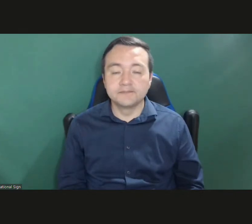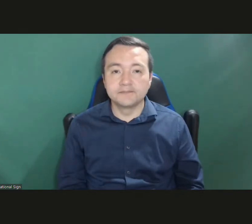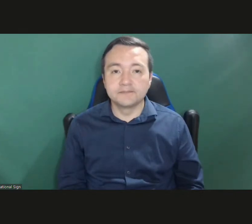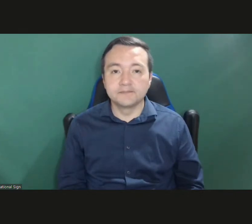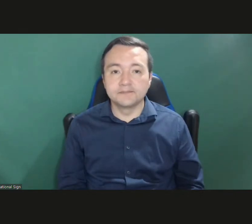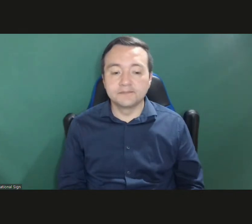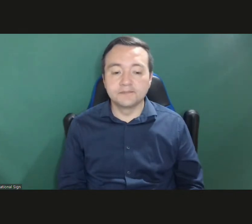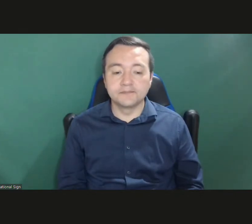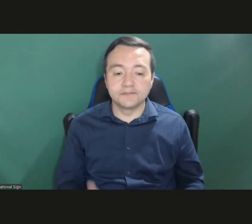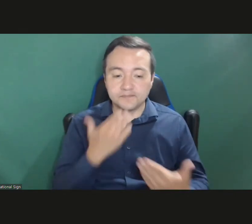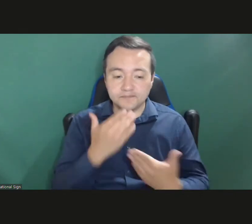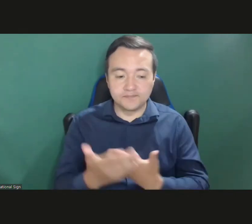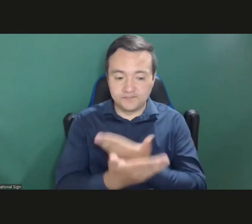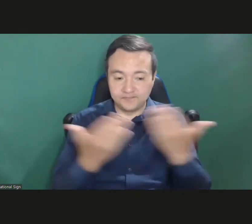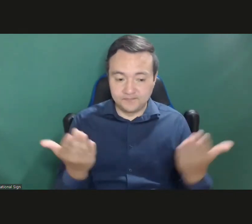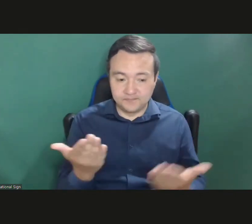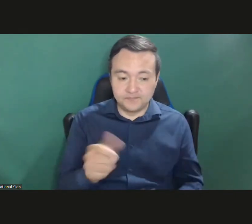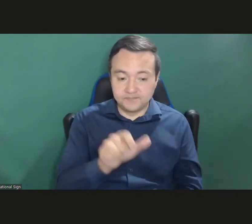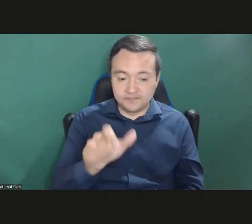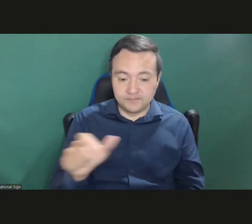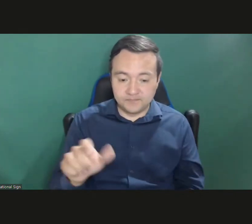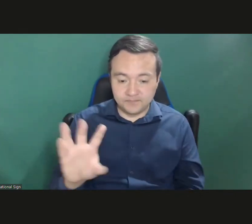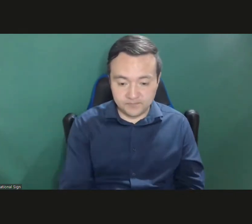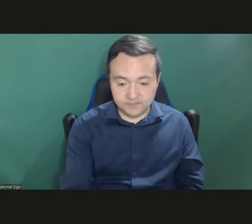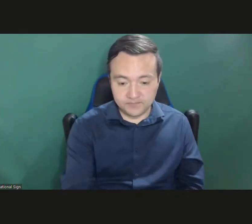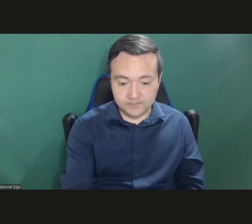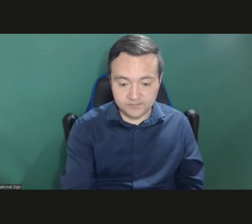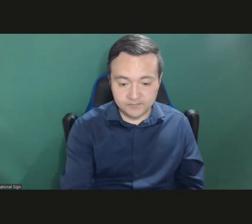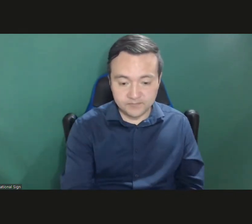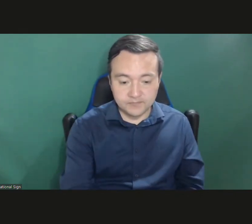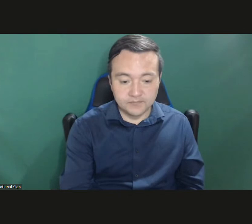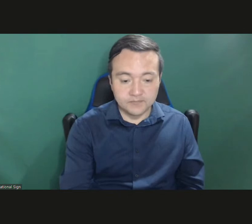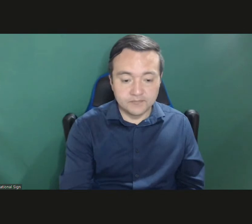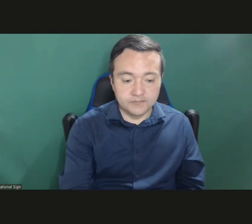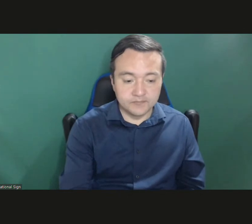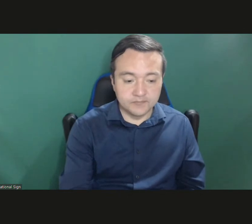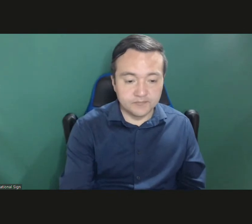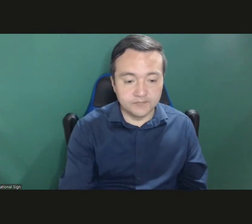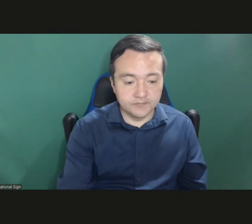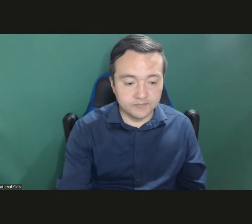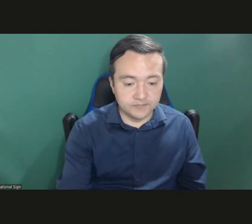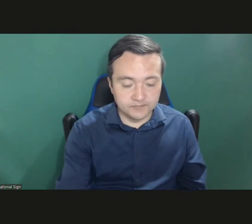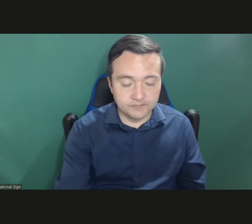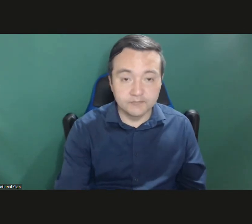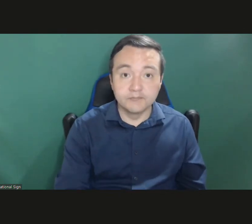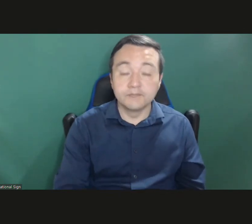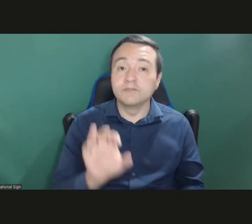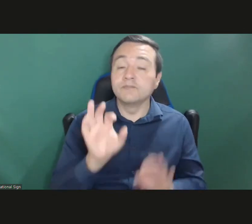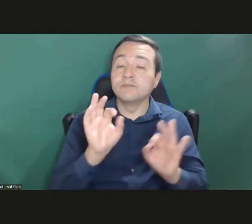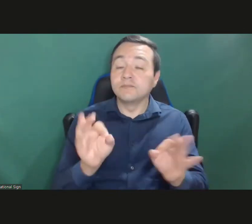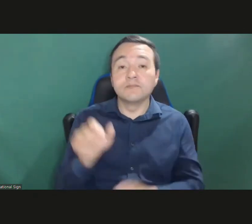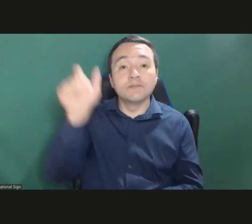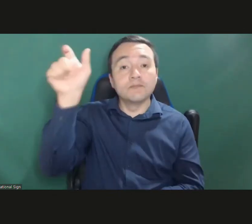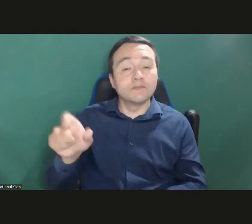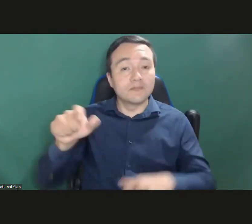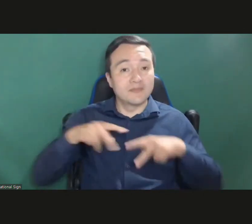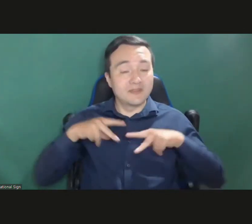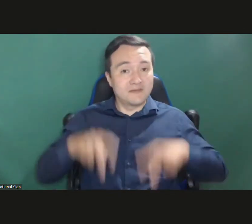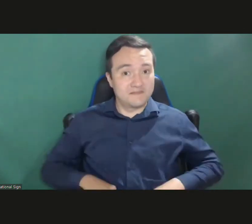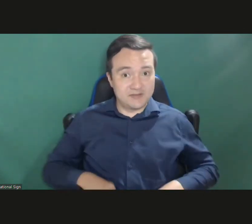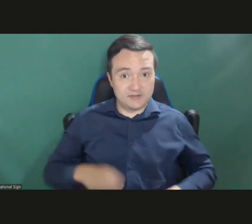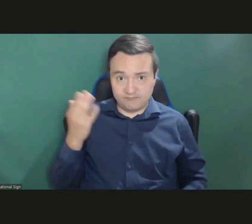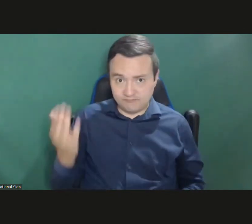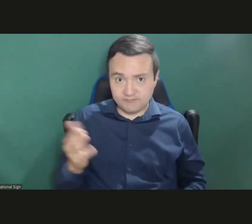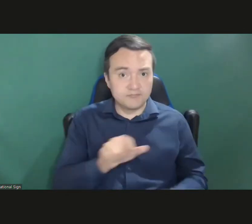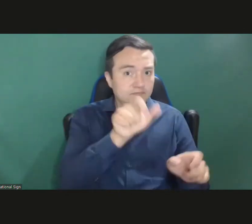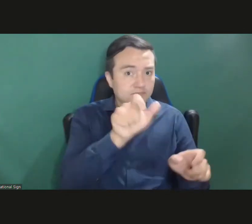morning, distinguished minister, distinguished presenters, ladies and gentlemen, colleagues. It is indeed